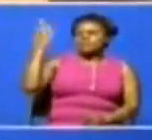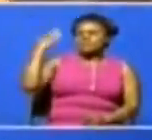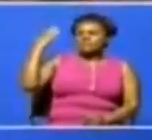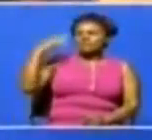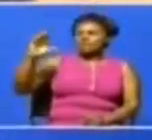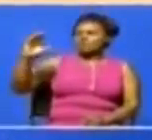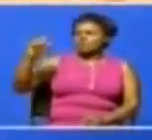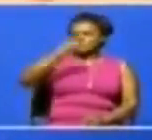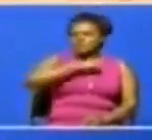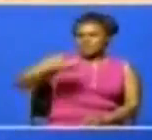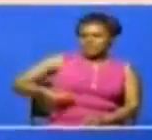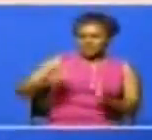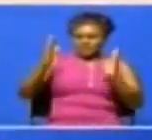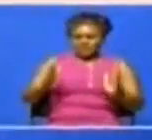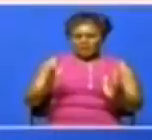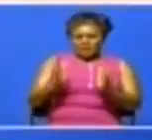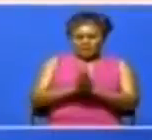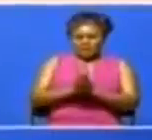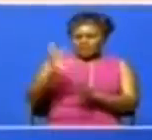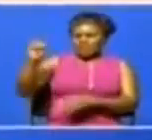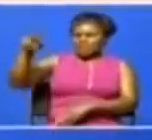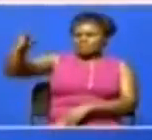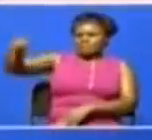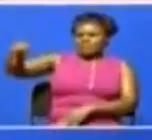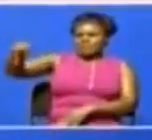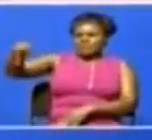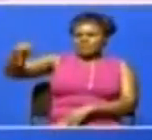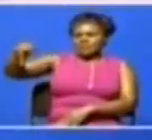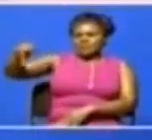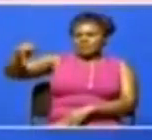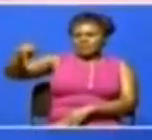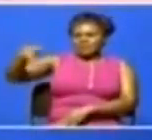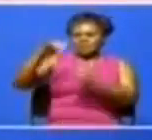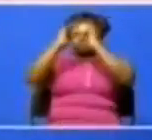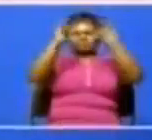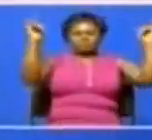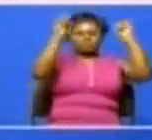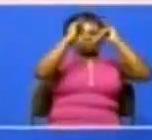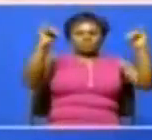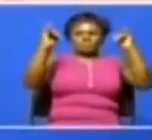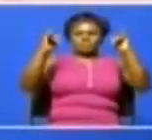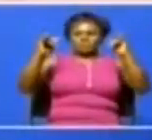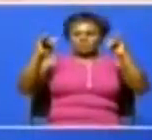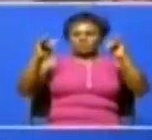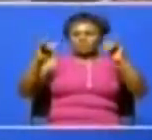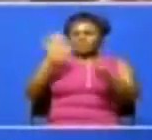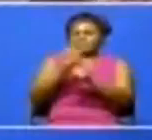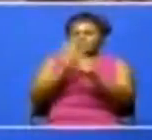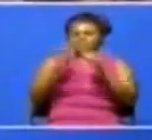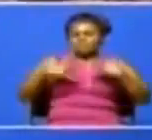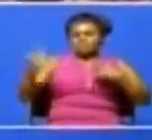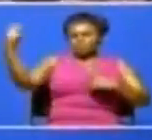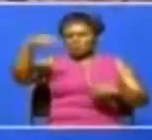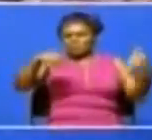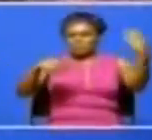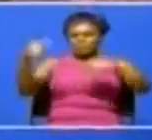as a senator and two-time member of parliament. The tents pitched at the Isiolo Stadium shielded a multitude of people who turned up to witness